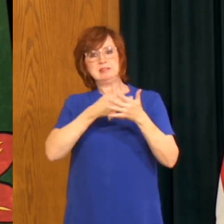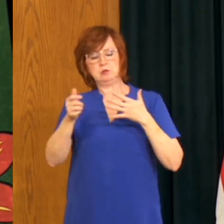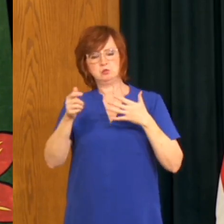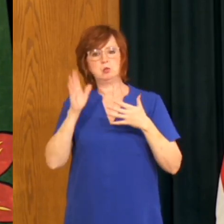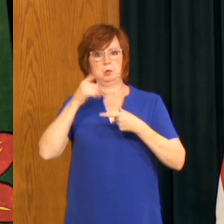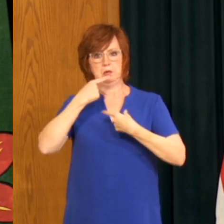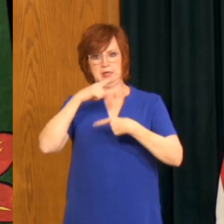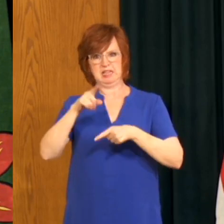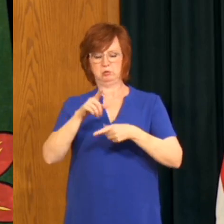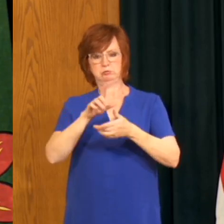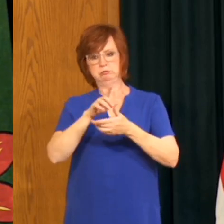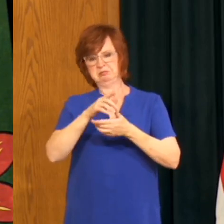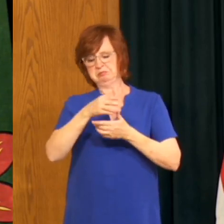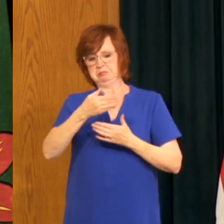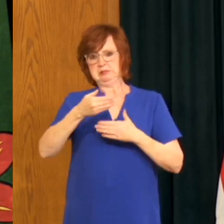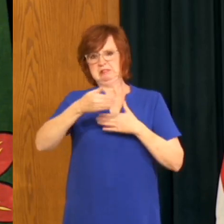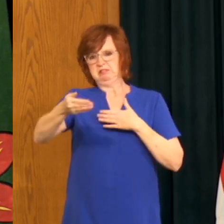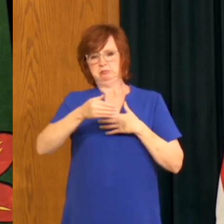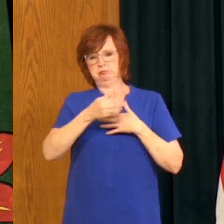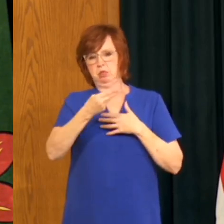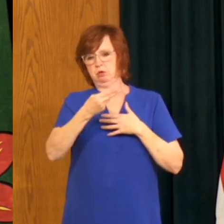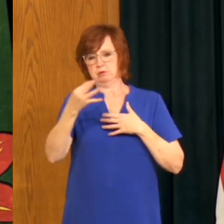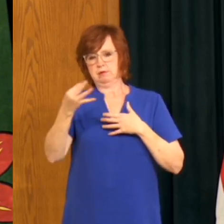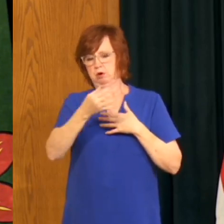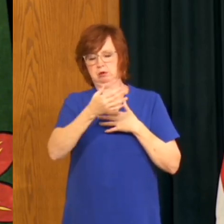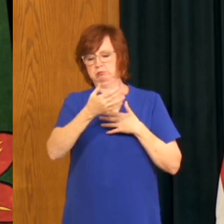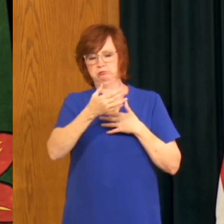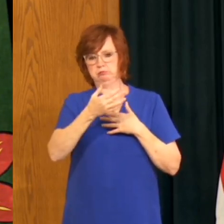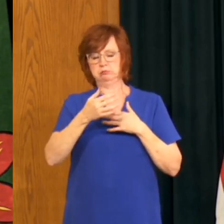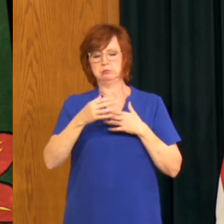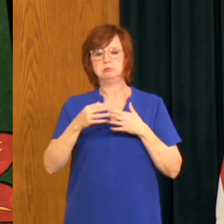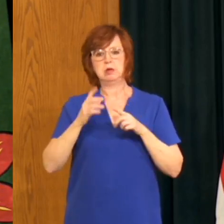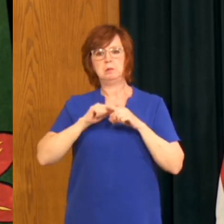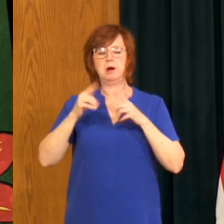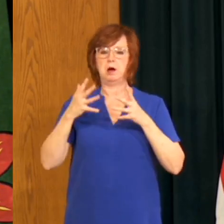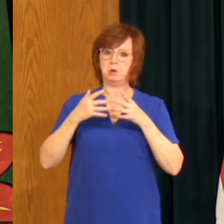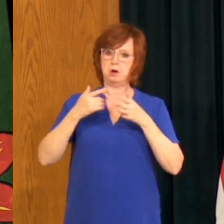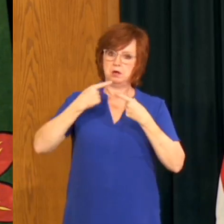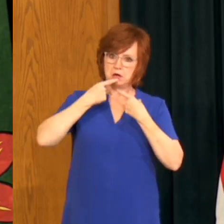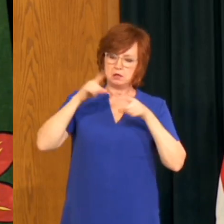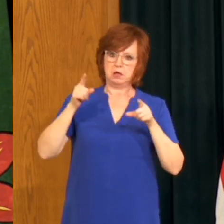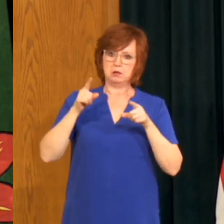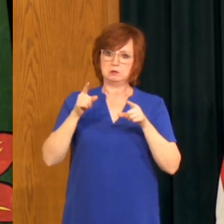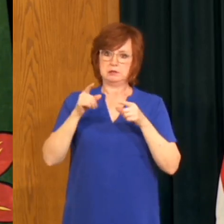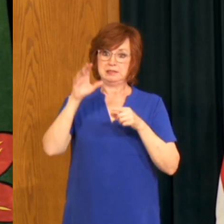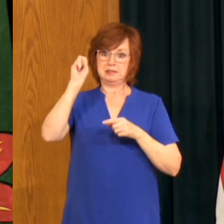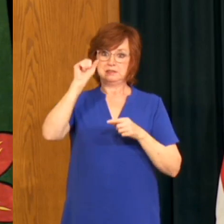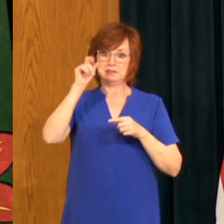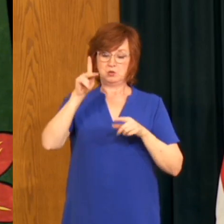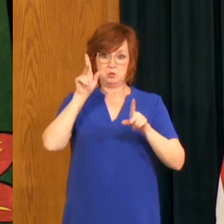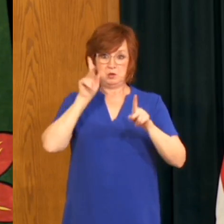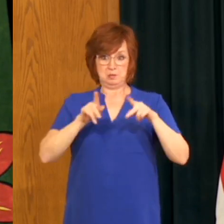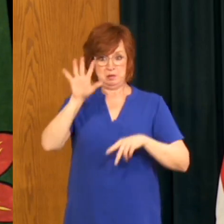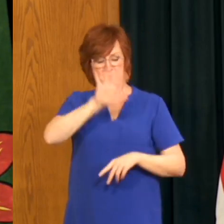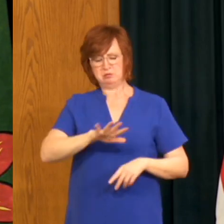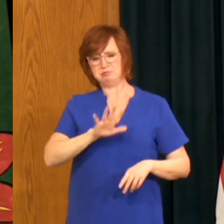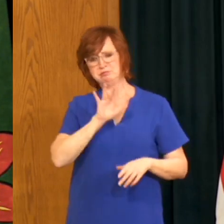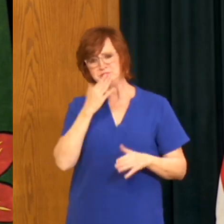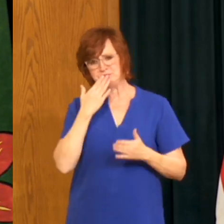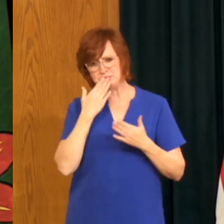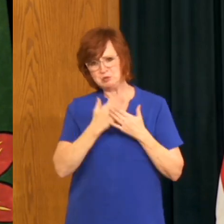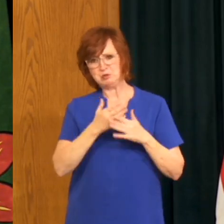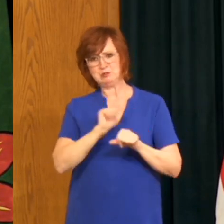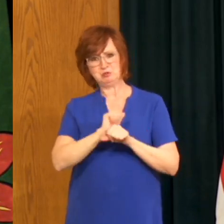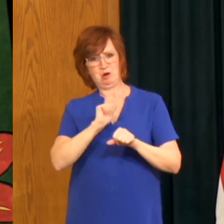remind everyone that even though Saskatchewan people have done a great job, and they have, at controlling the spread of COVID-19. I want